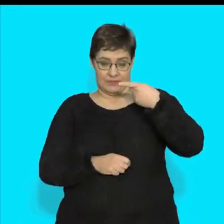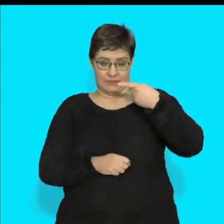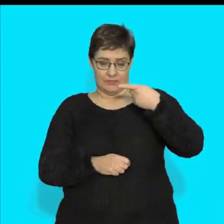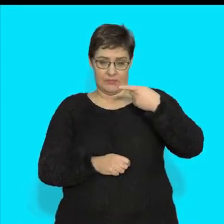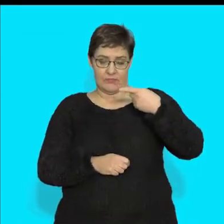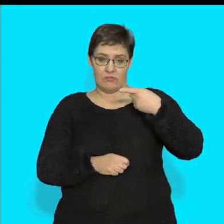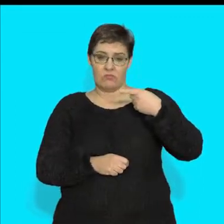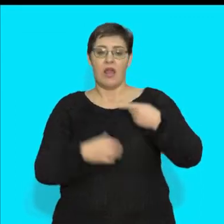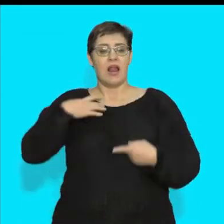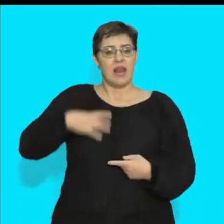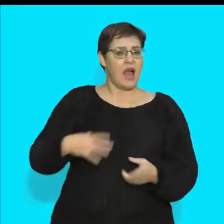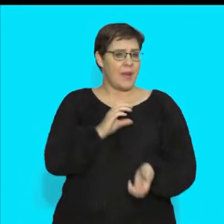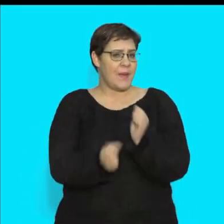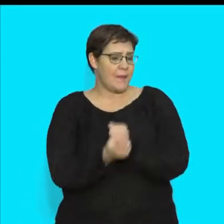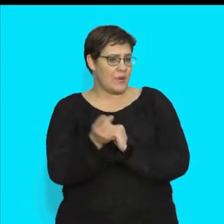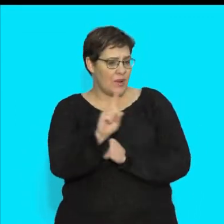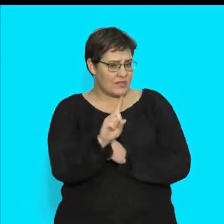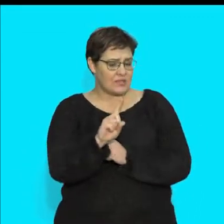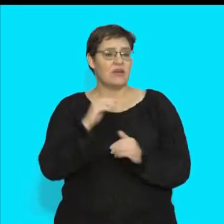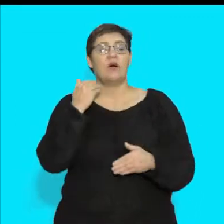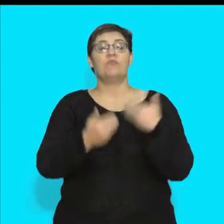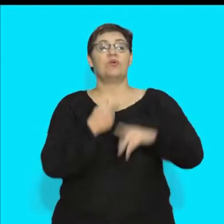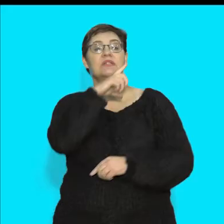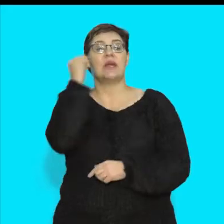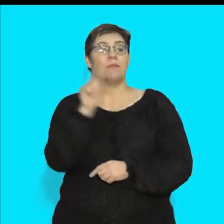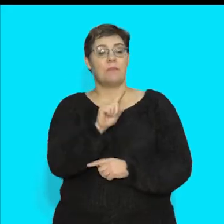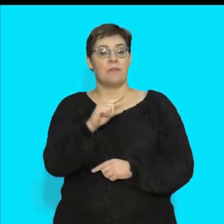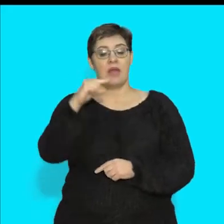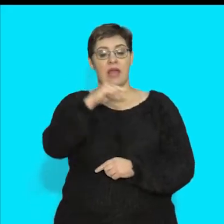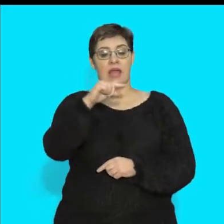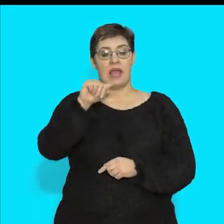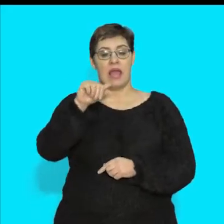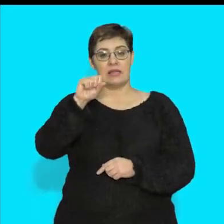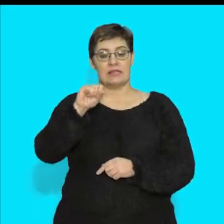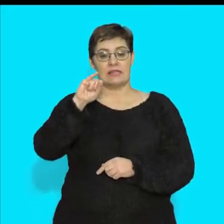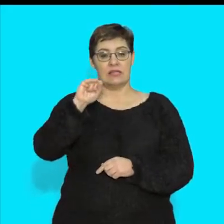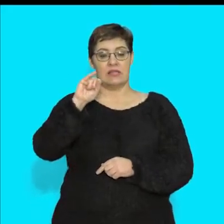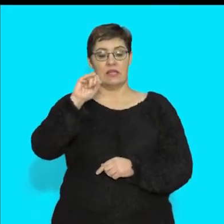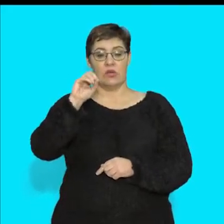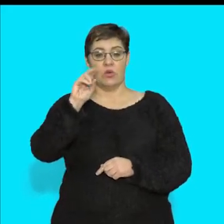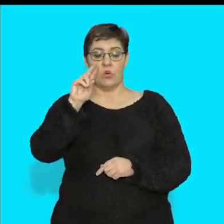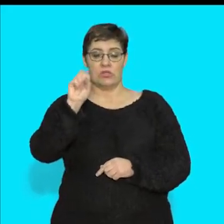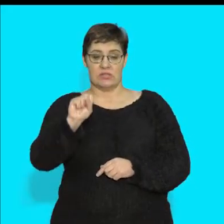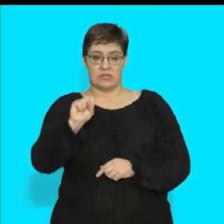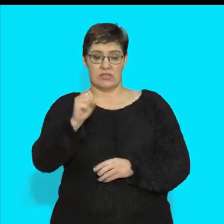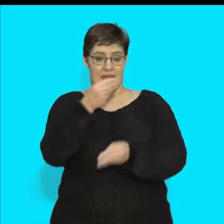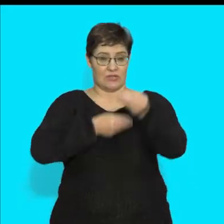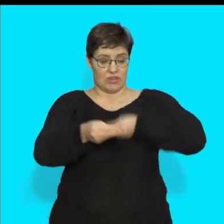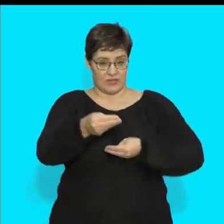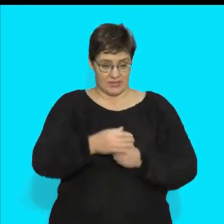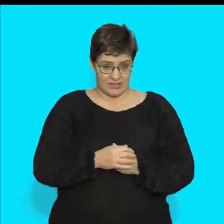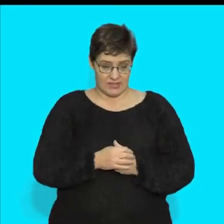number 1. What happens in the lungs? A process called gaseous exchange.